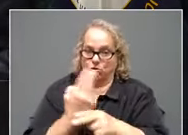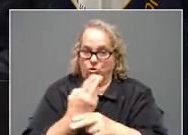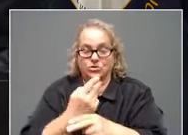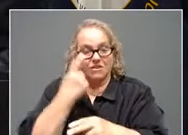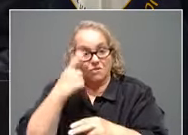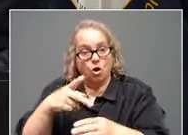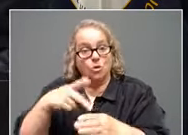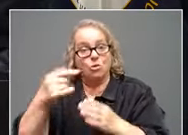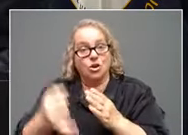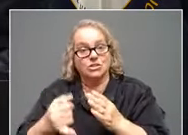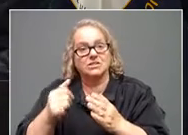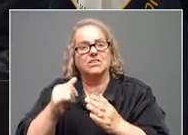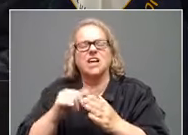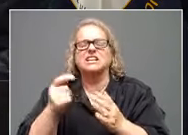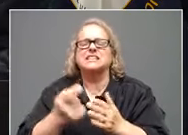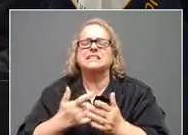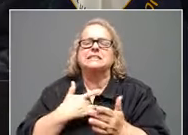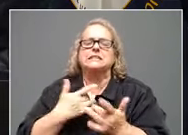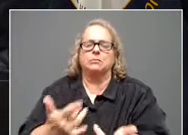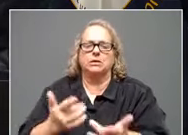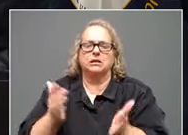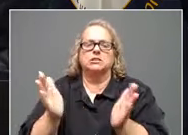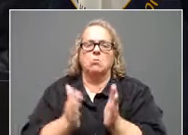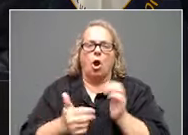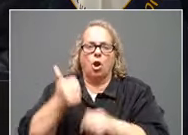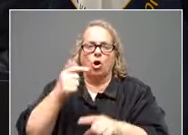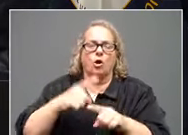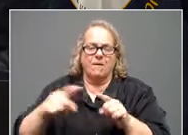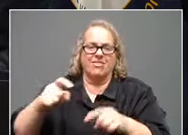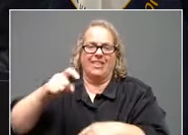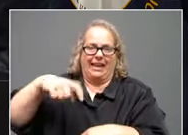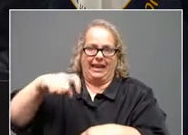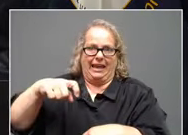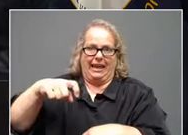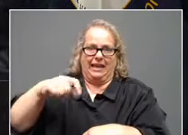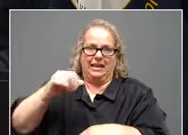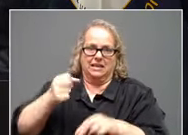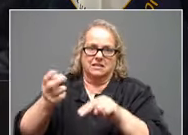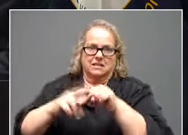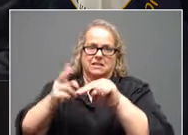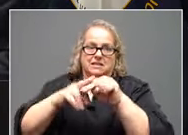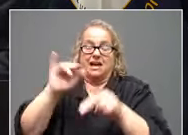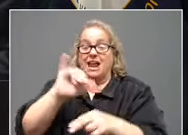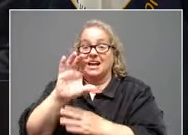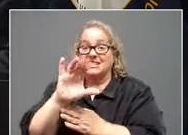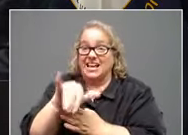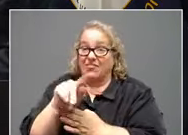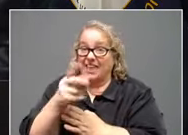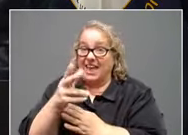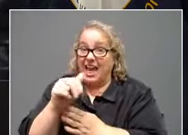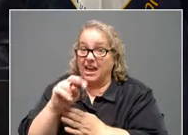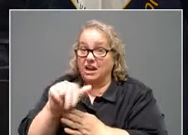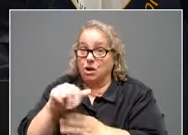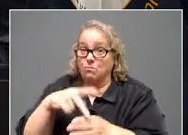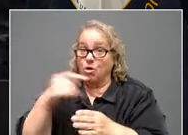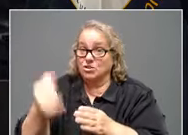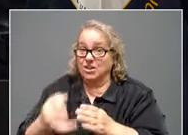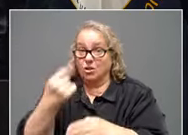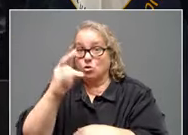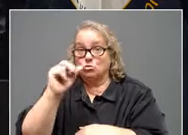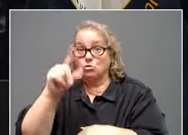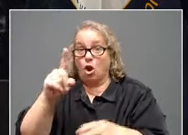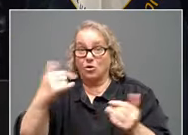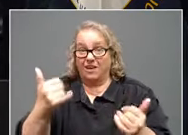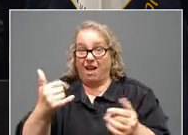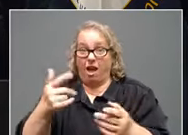are smaller, but oftentimes the need has arisen faster. I think that's Cynthiana project, where we've talked about a road now being down to